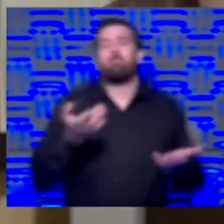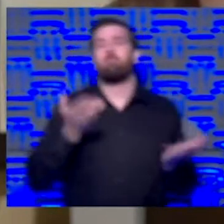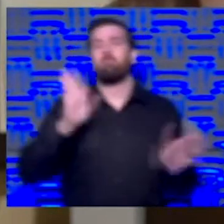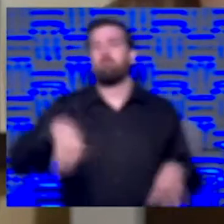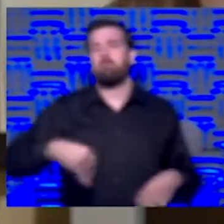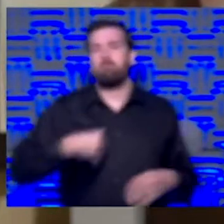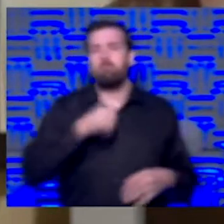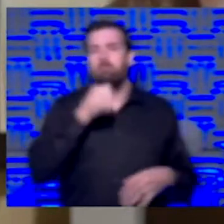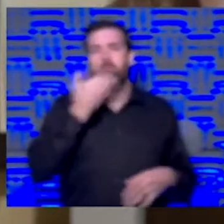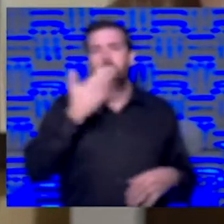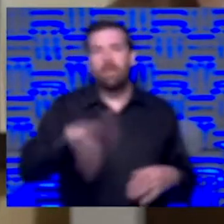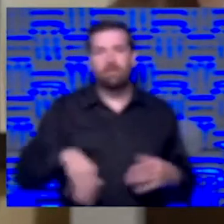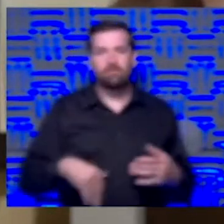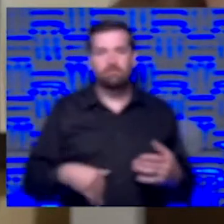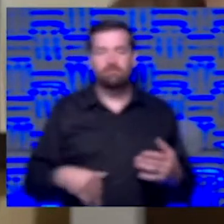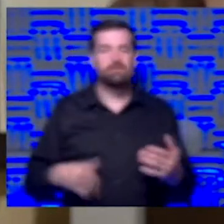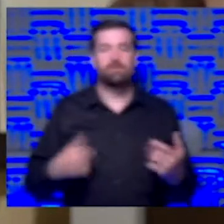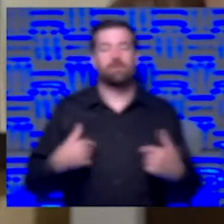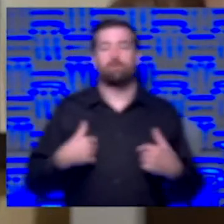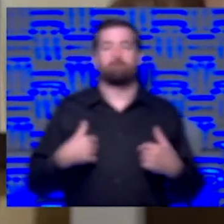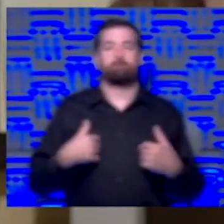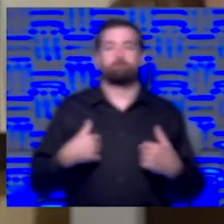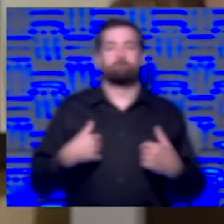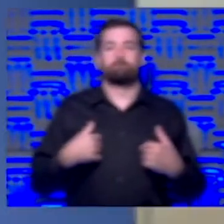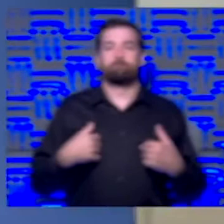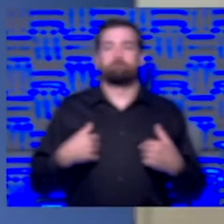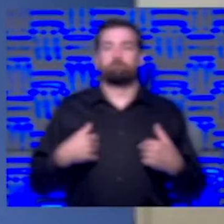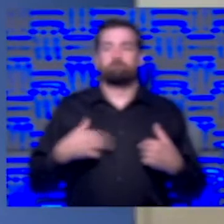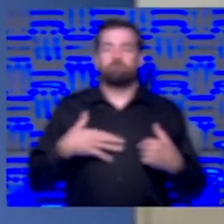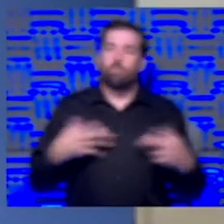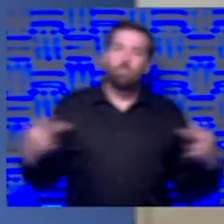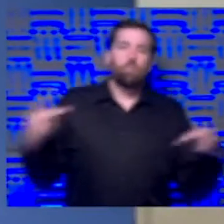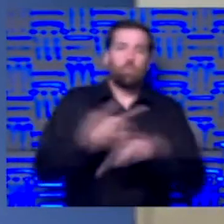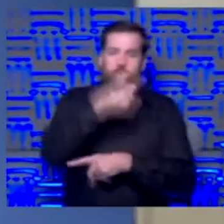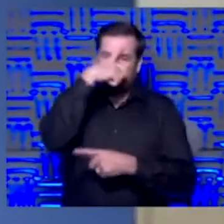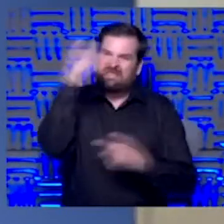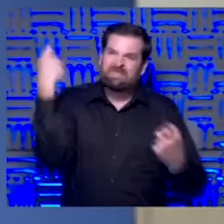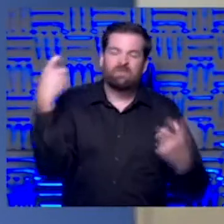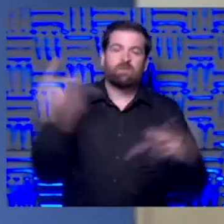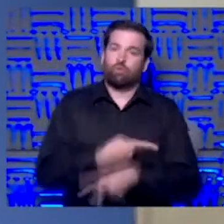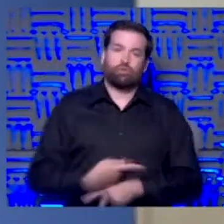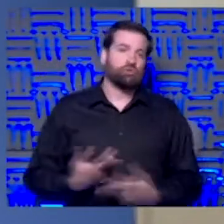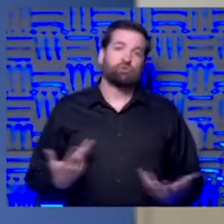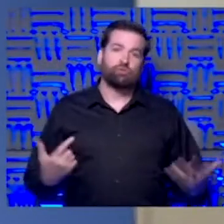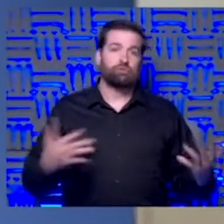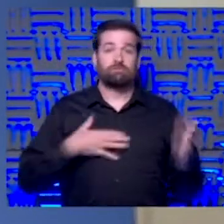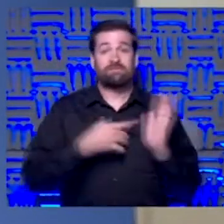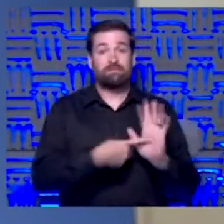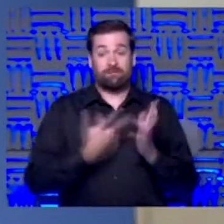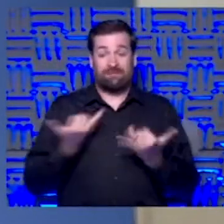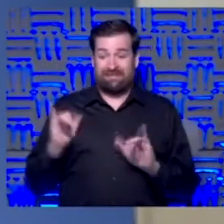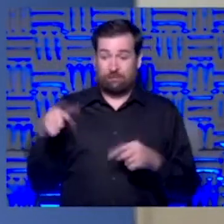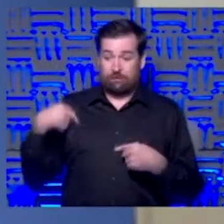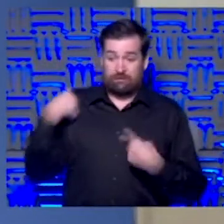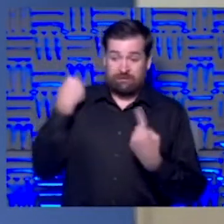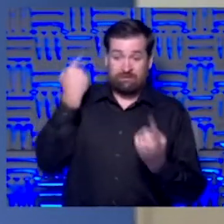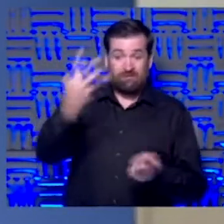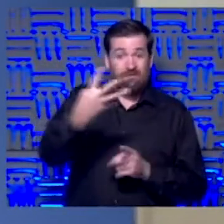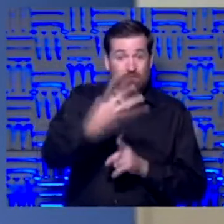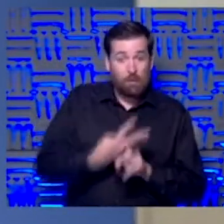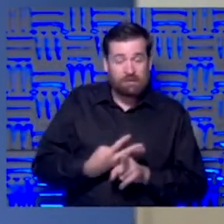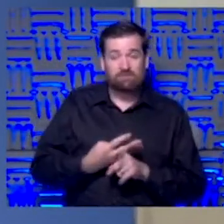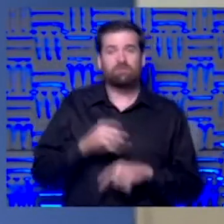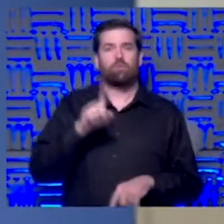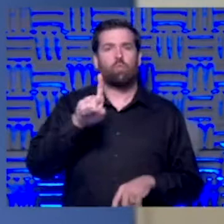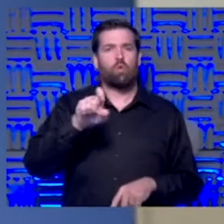Well, it's beyond my worst nightmare. My symptoms have lasted, I'm 4 months out now, and like 125